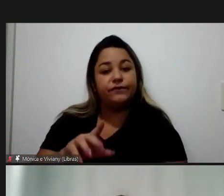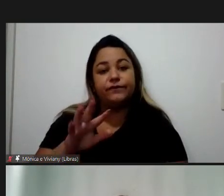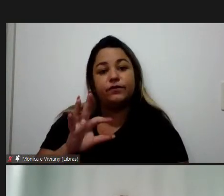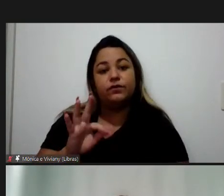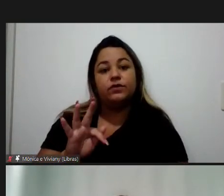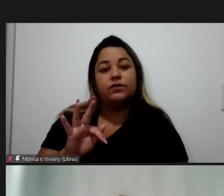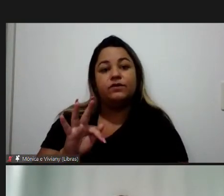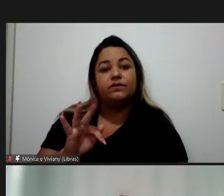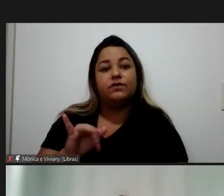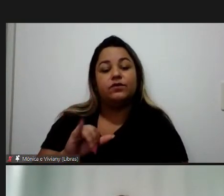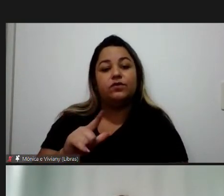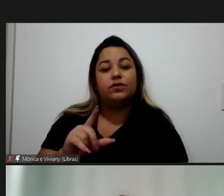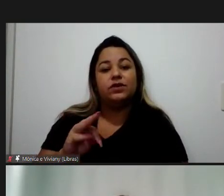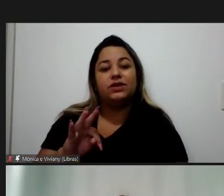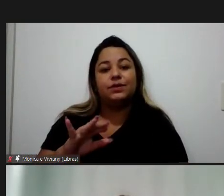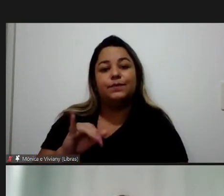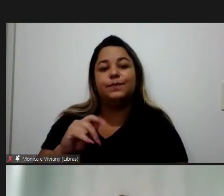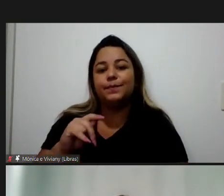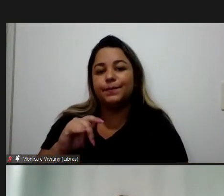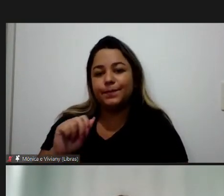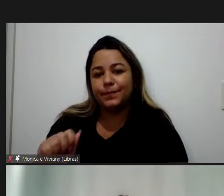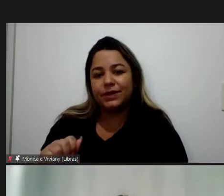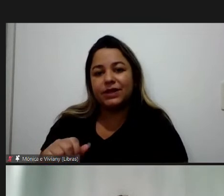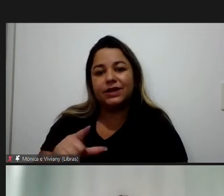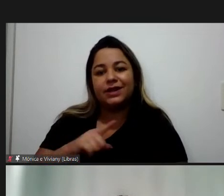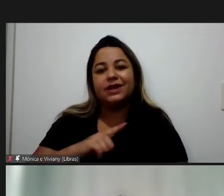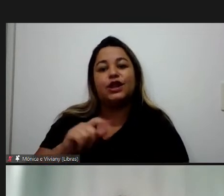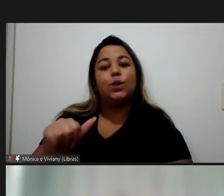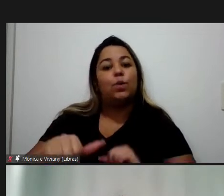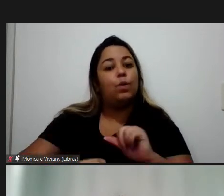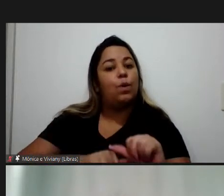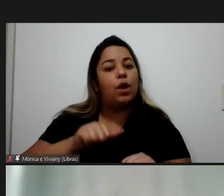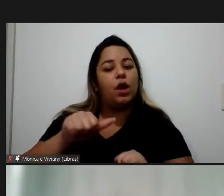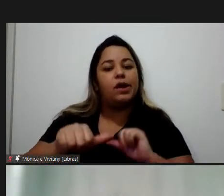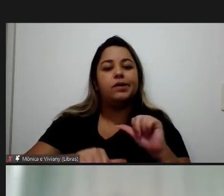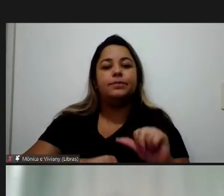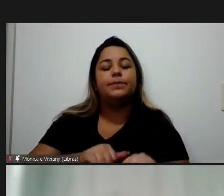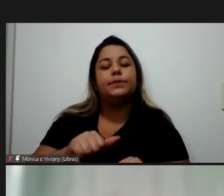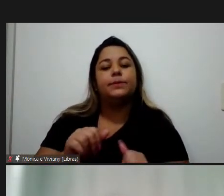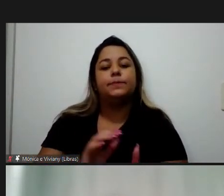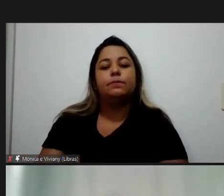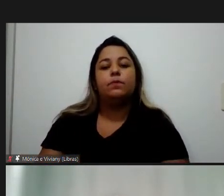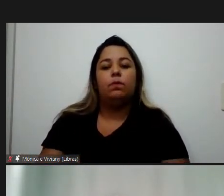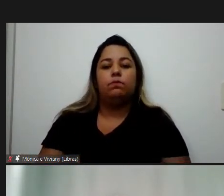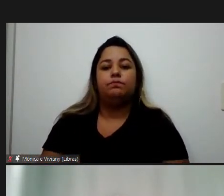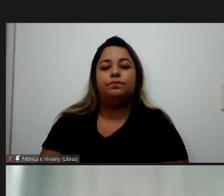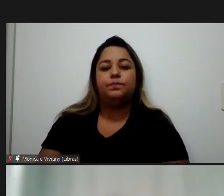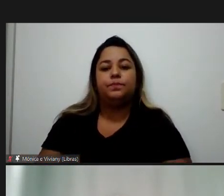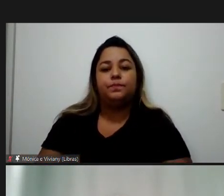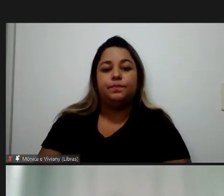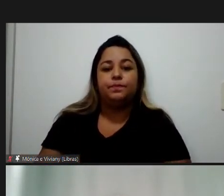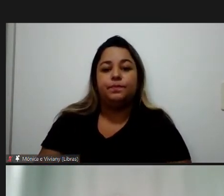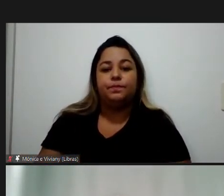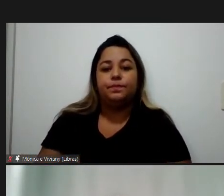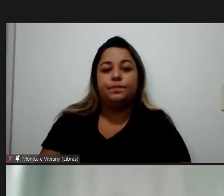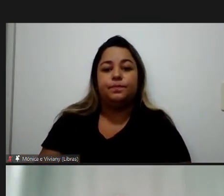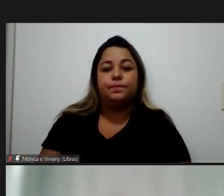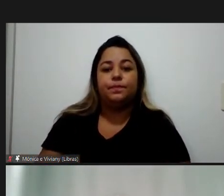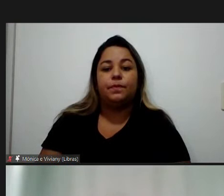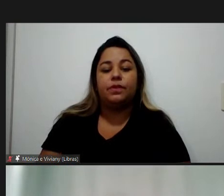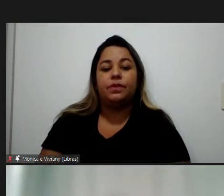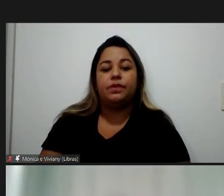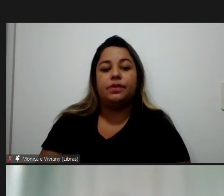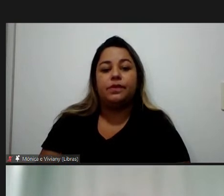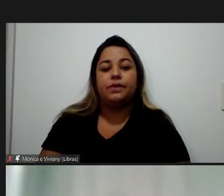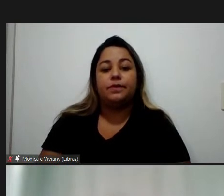are innovative ways to do that. For example, what we hear, which is called result-based financing. There are ways